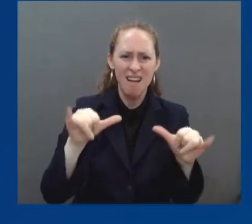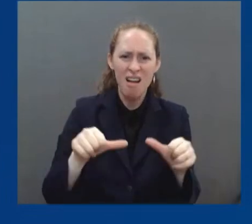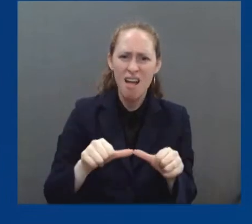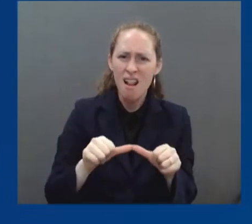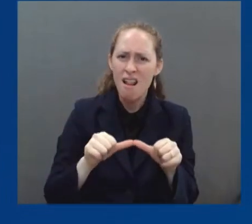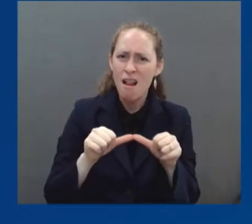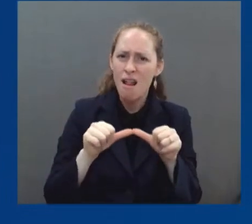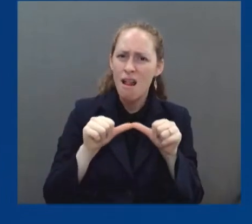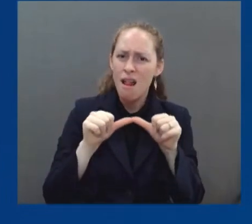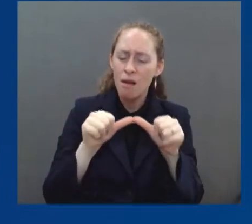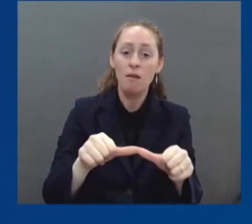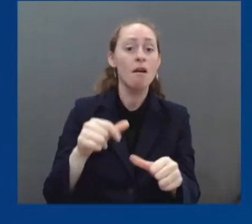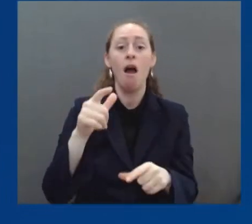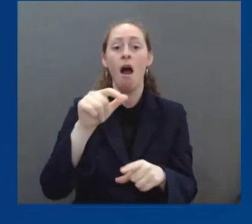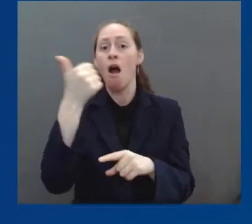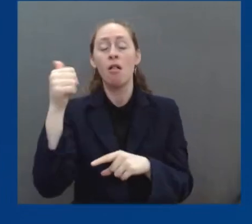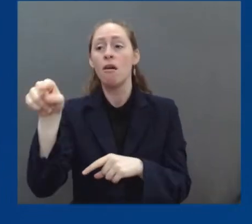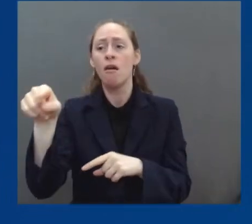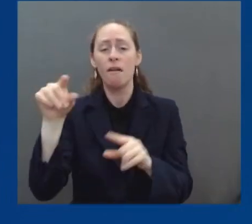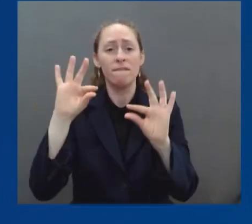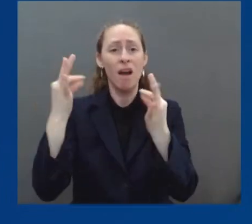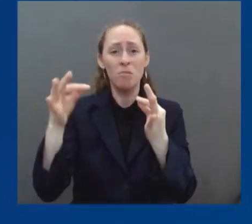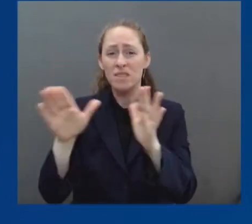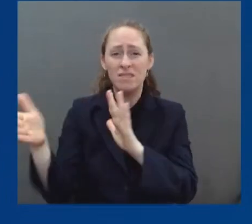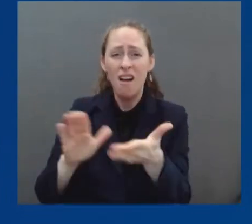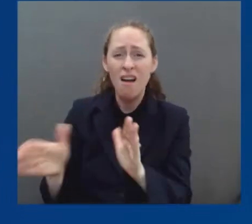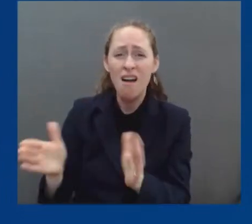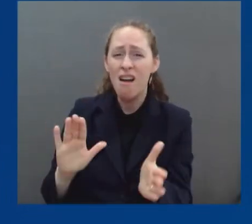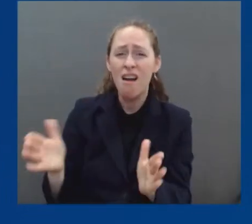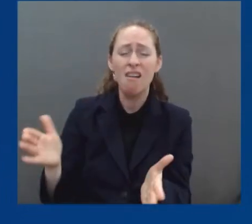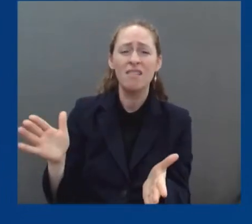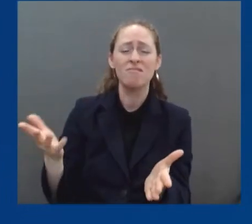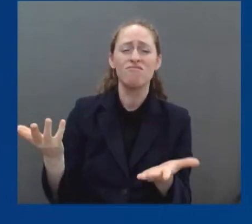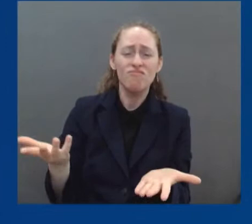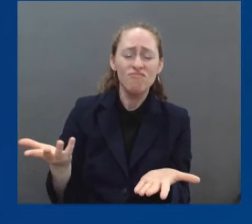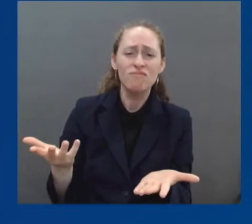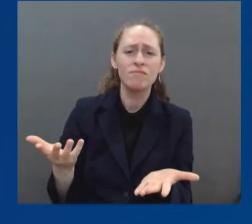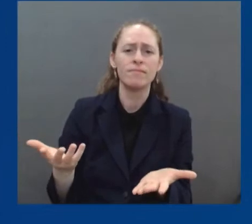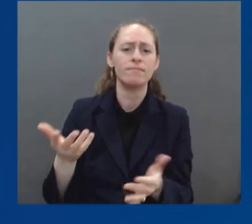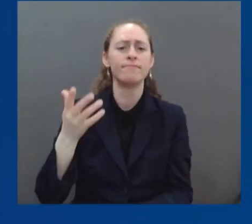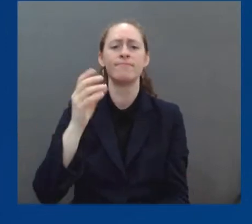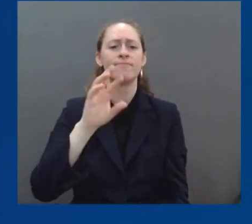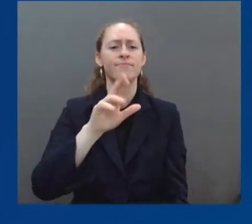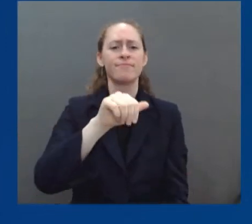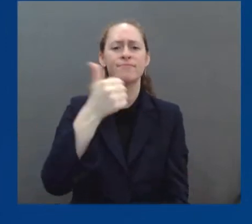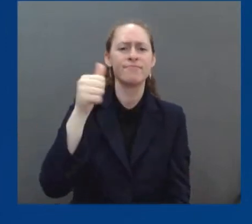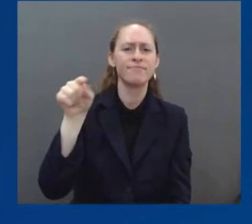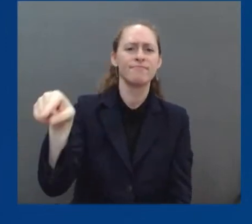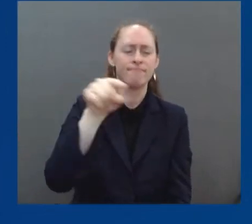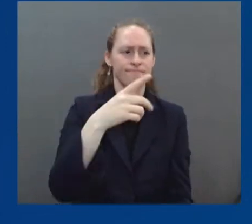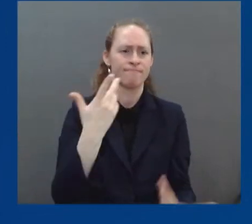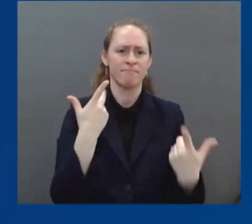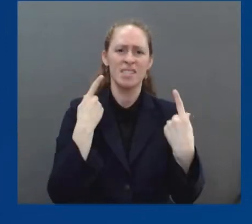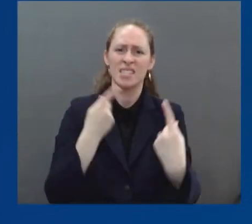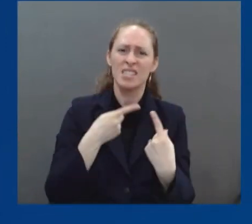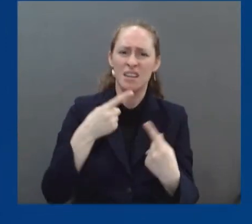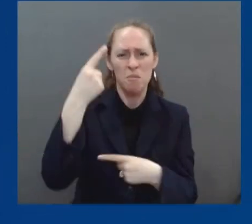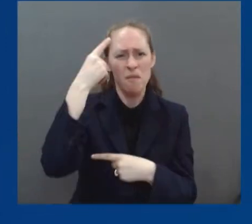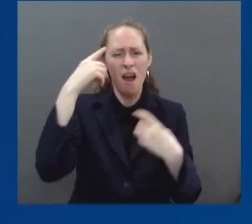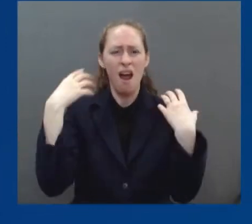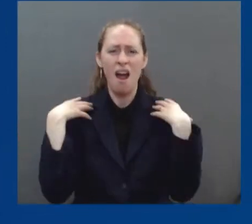grappling with mental health and substance use challenges caused by or exacerbated by the pandemic. Let's be